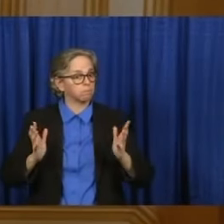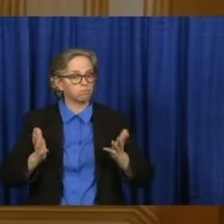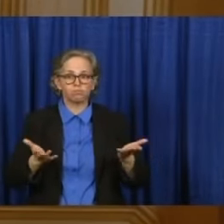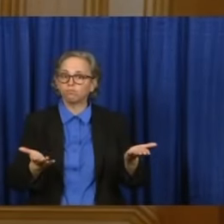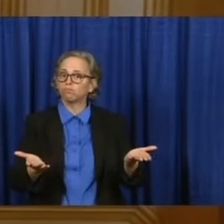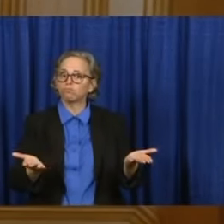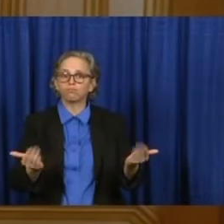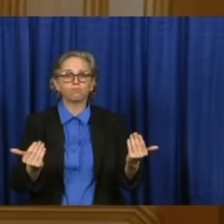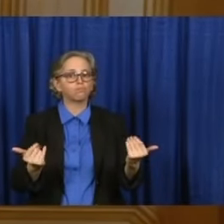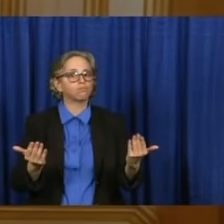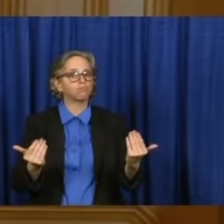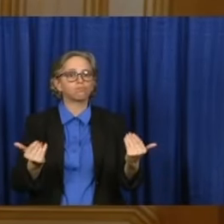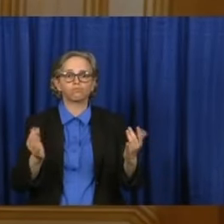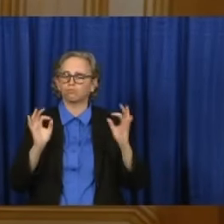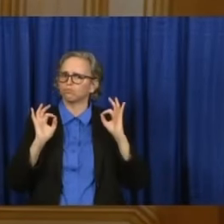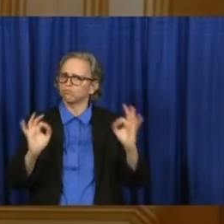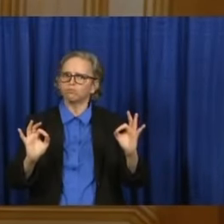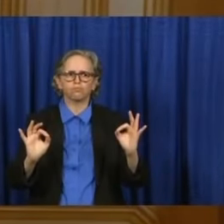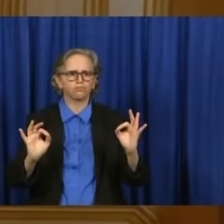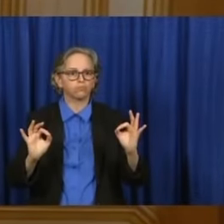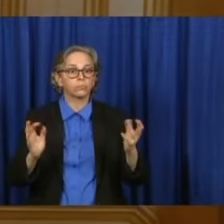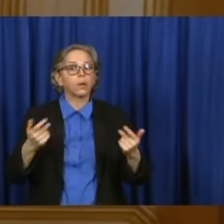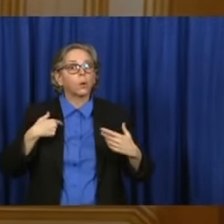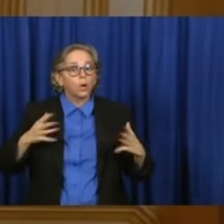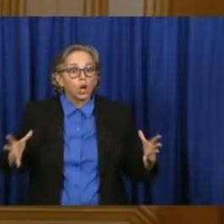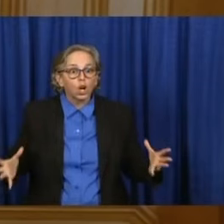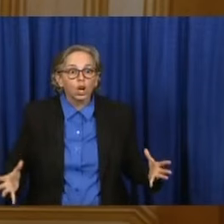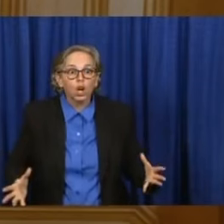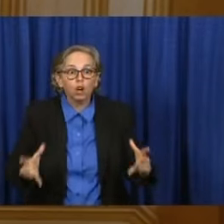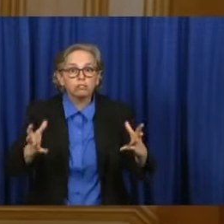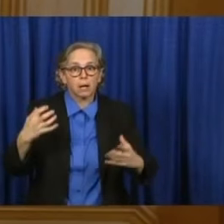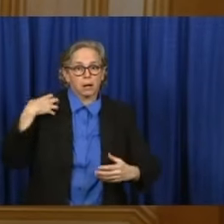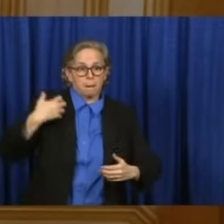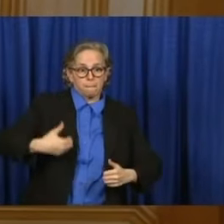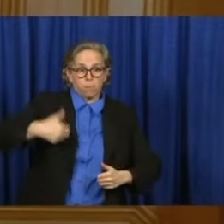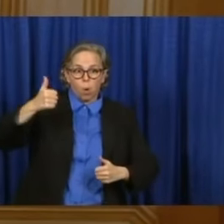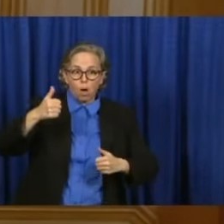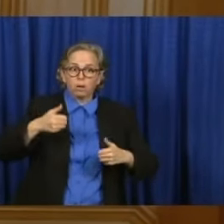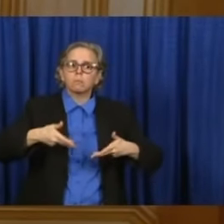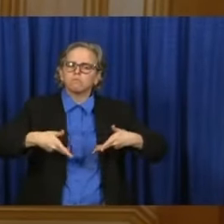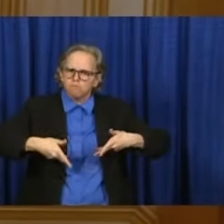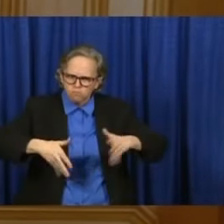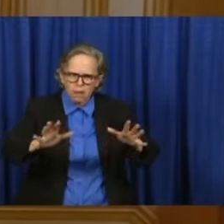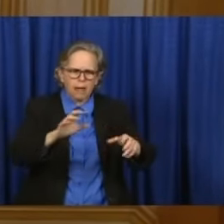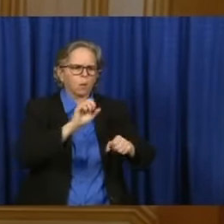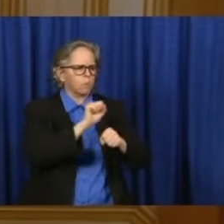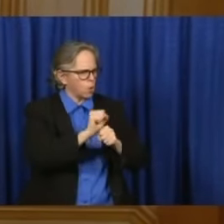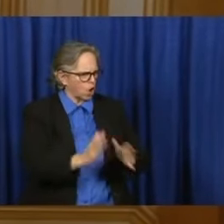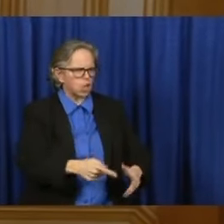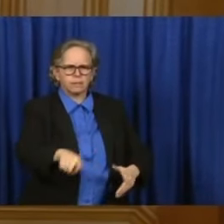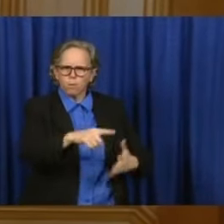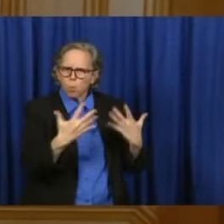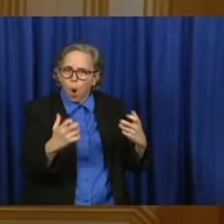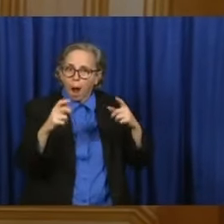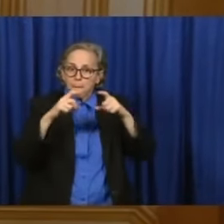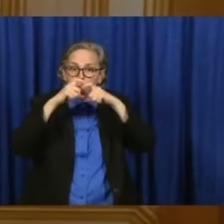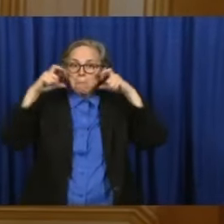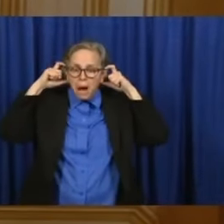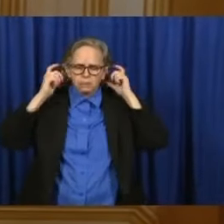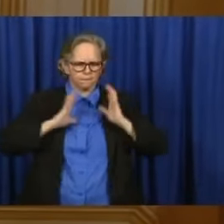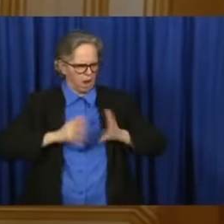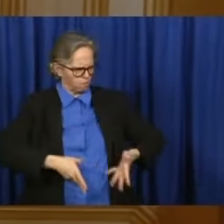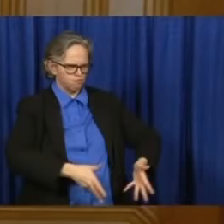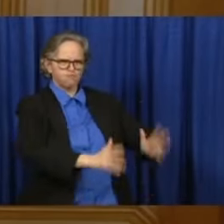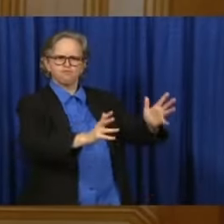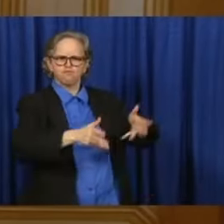encourage employers to allow your employees to wear that mask. Now, we are very short,